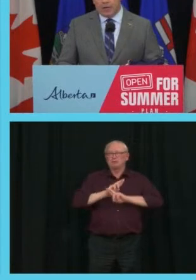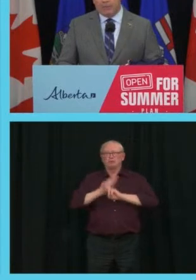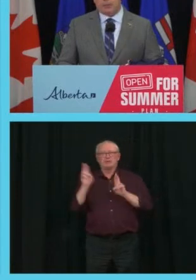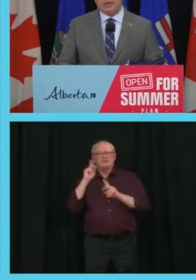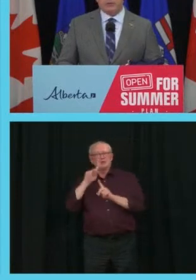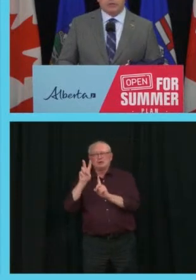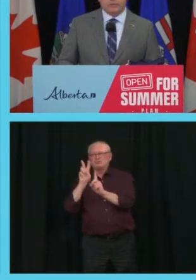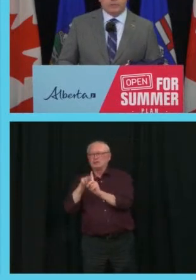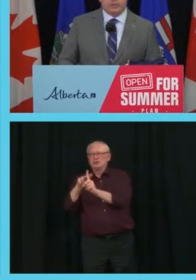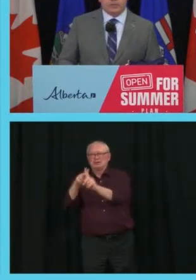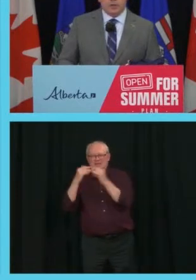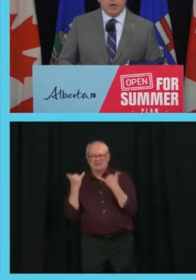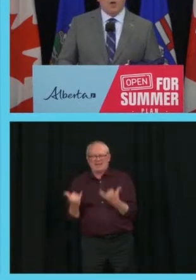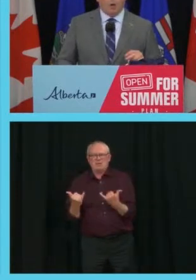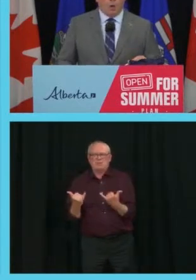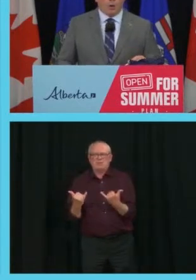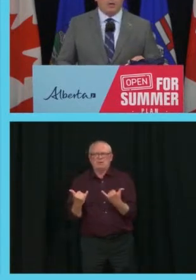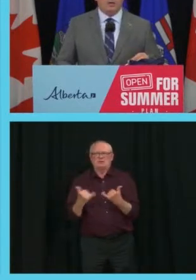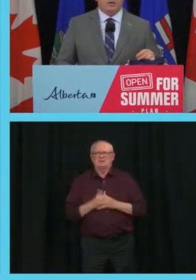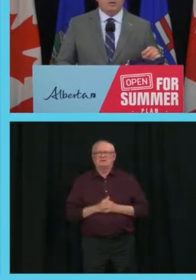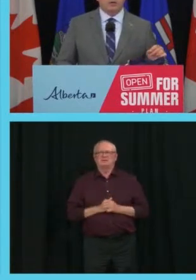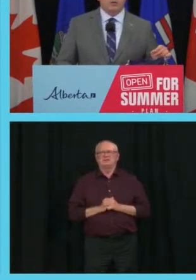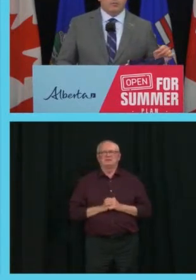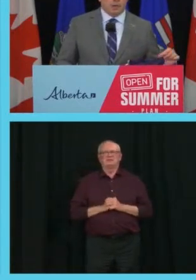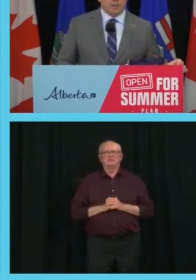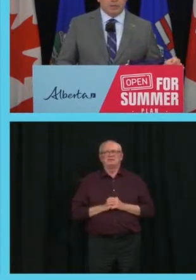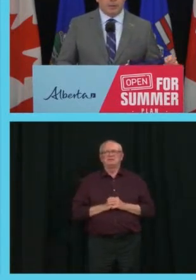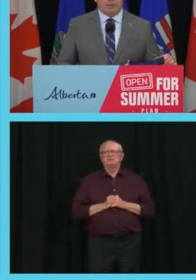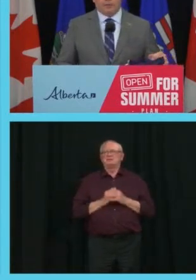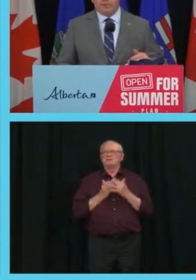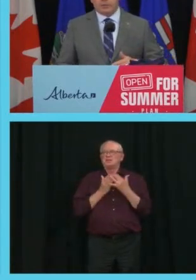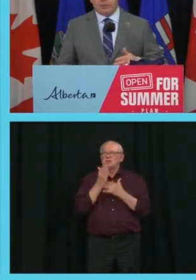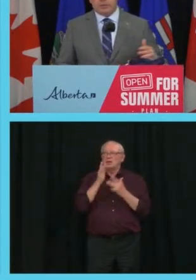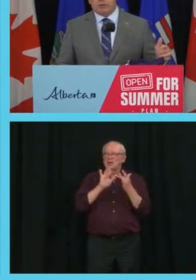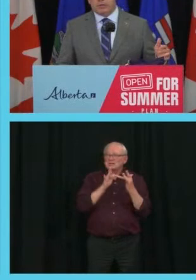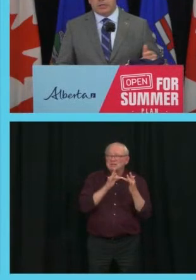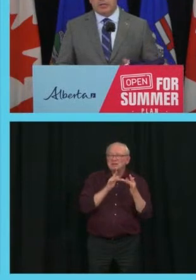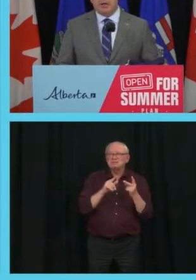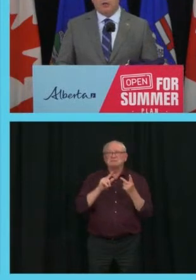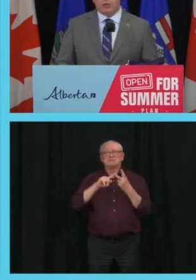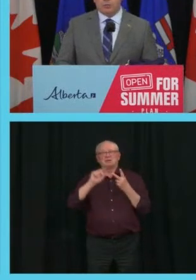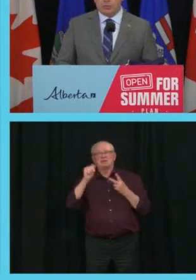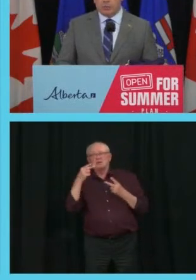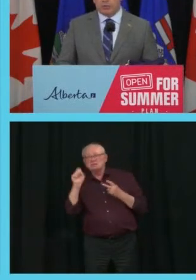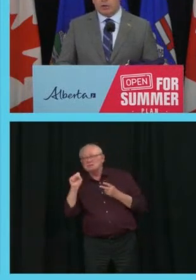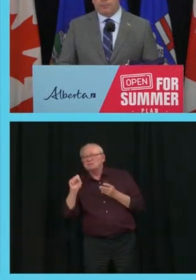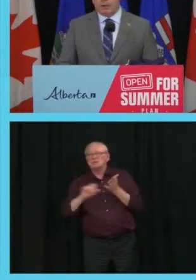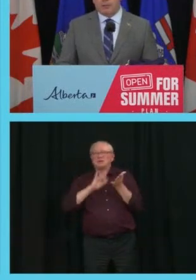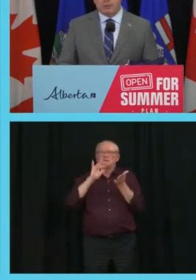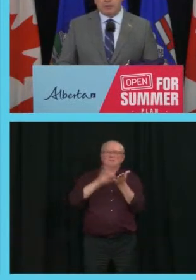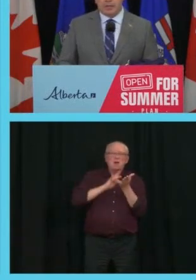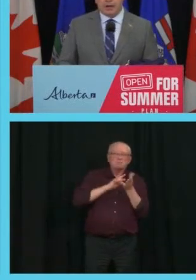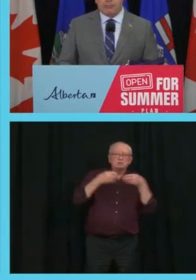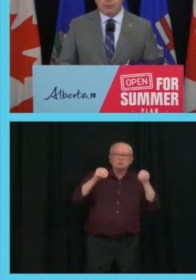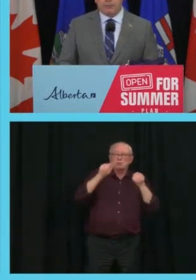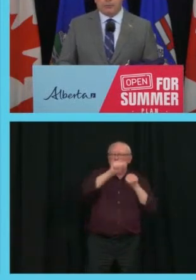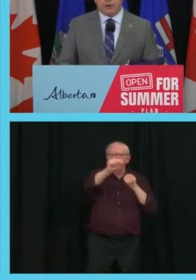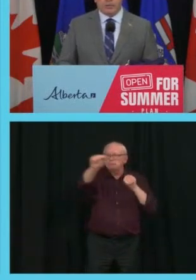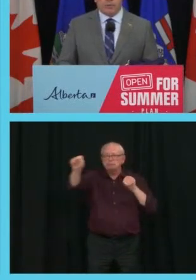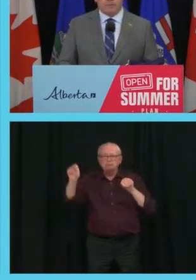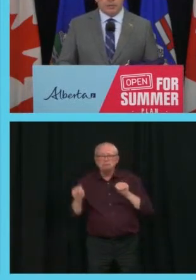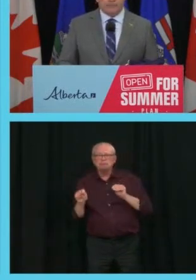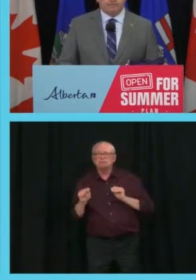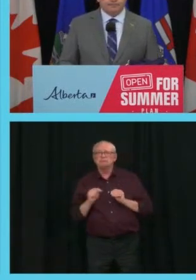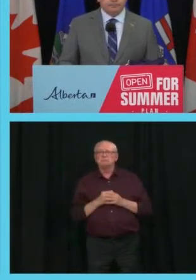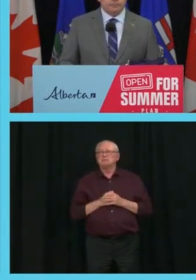dose through Alberta Health Services or through participating pharmacies, and you can see which ones those are by going to the Alberta Blue